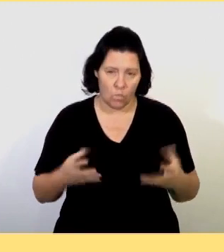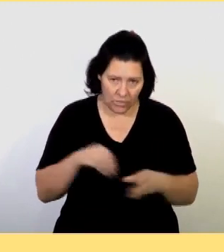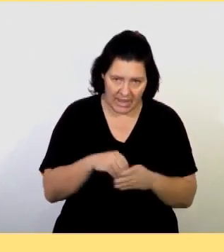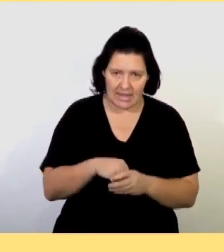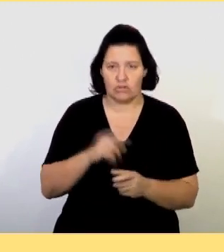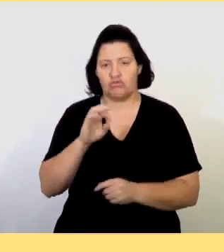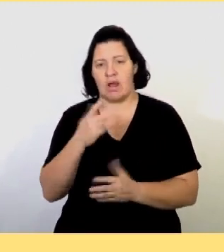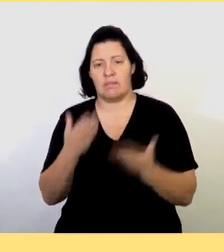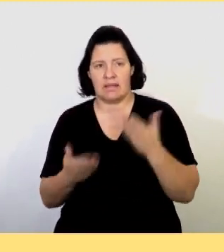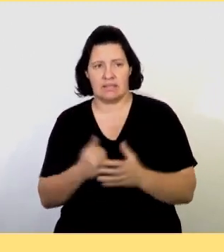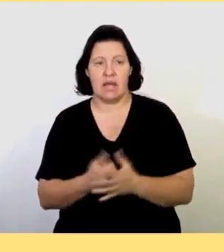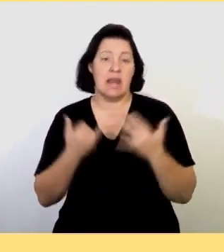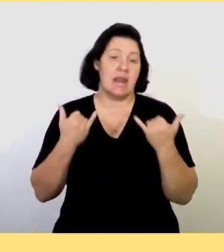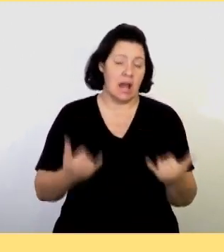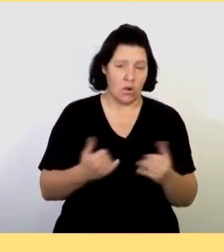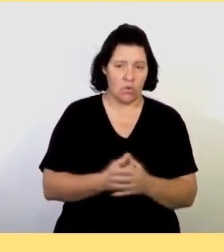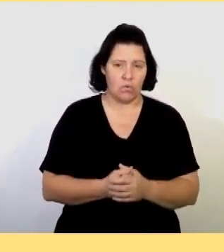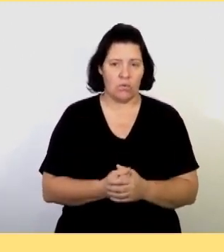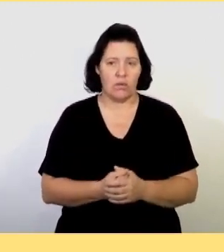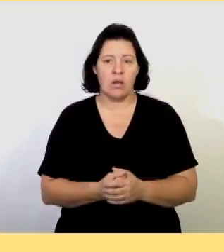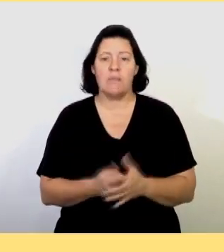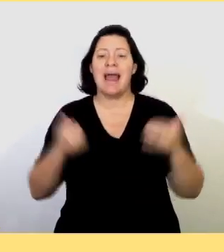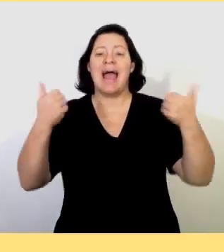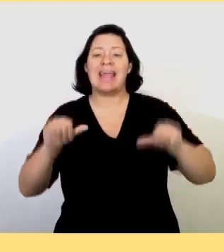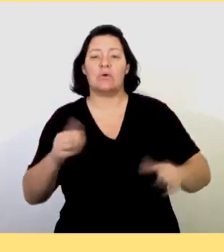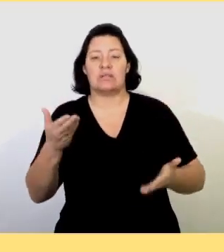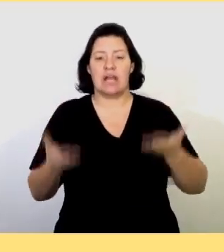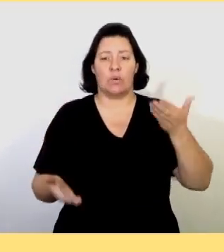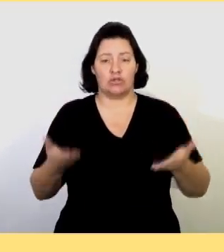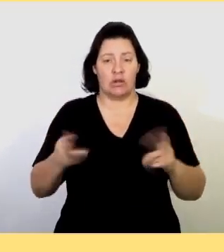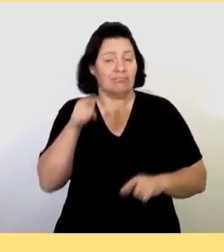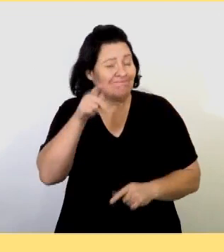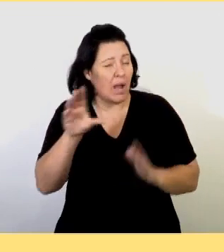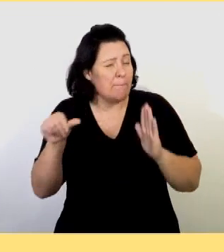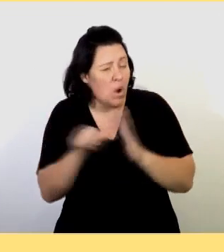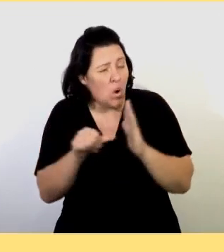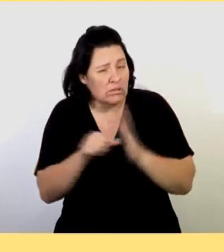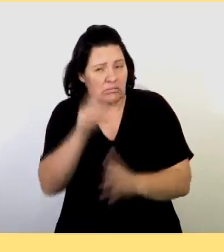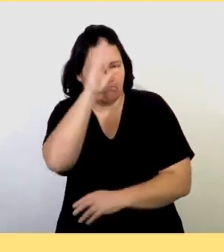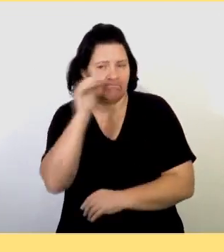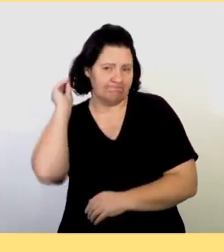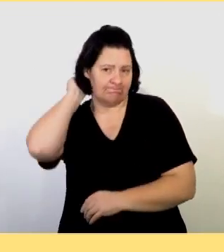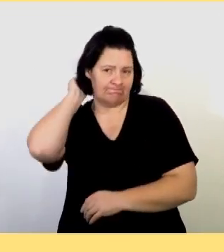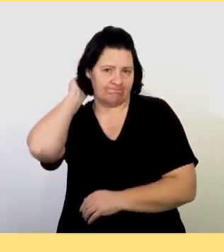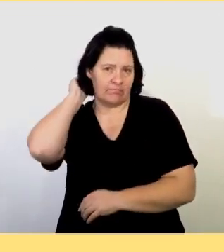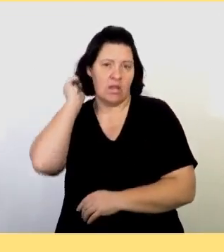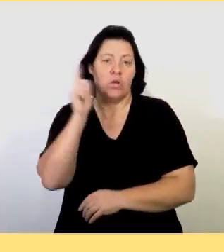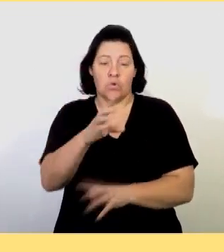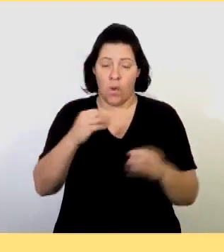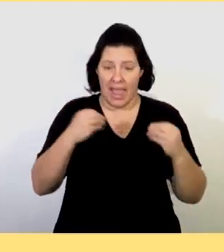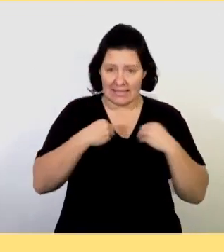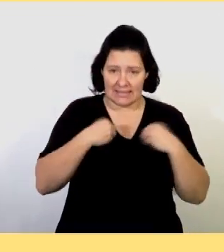trial balance. Okay, now, when we come to the accounting equation, it is very important that you remember that